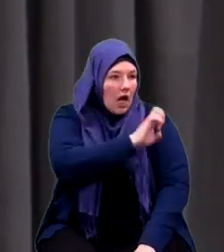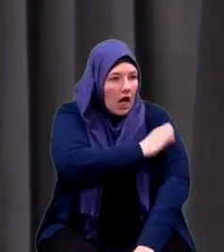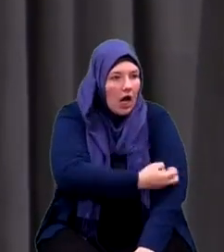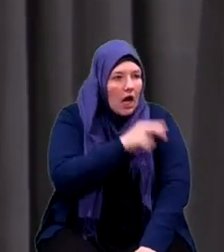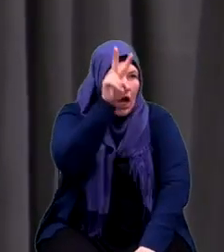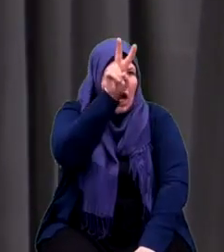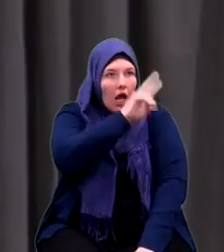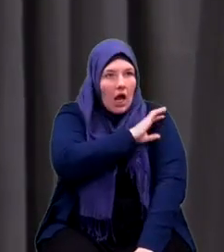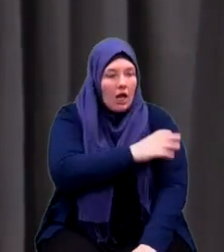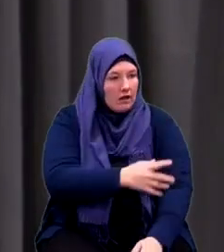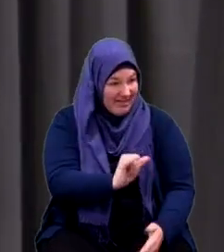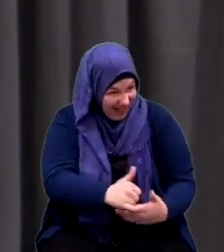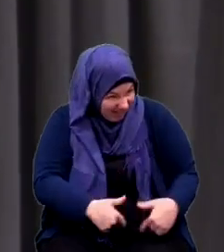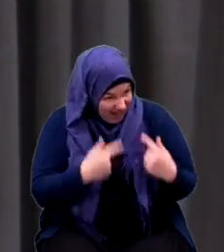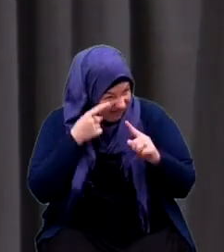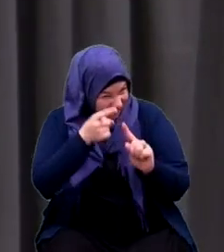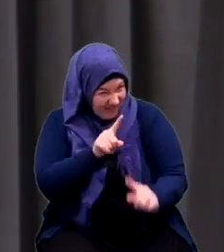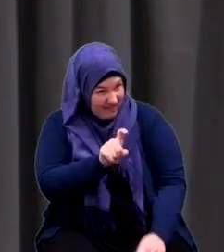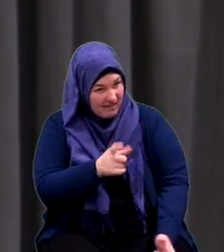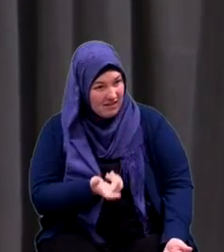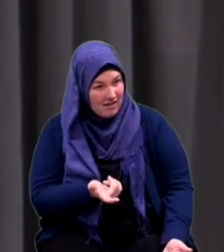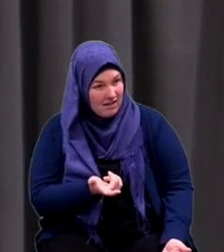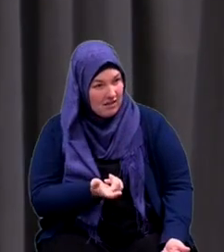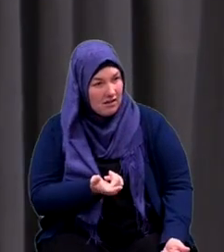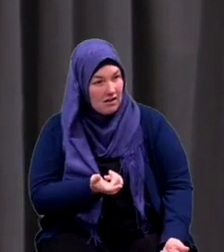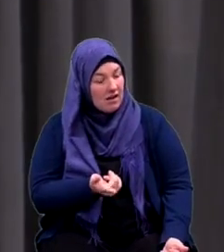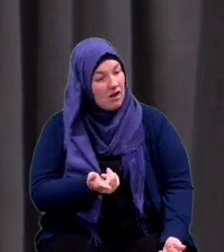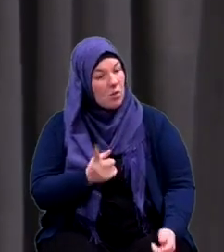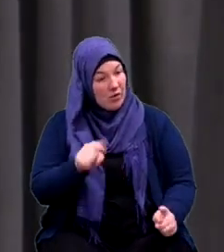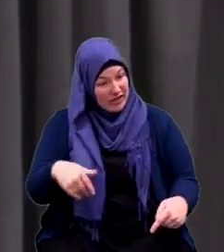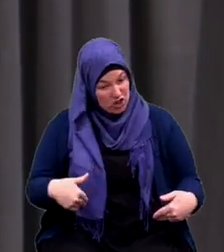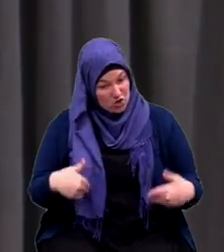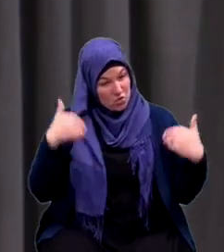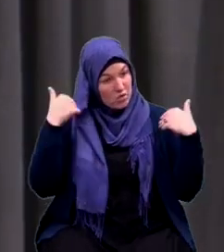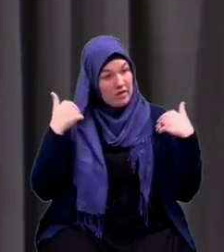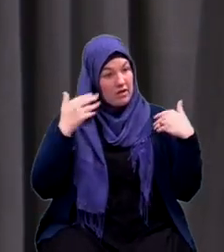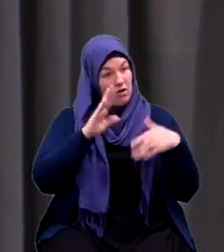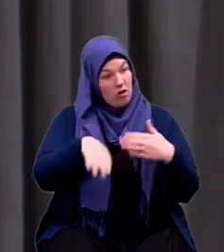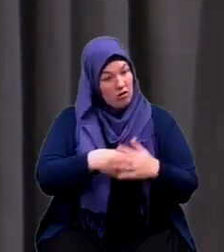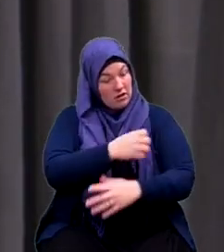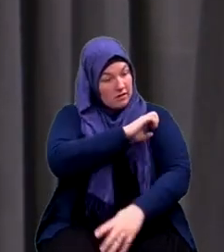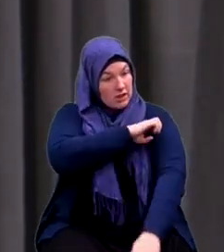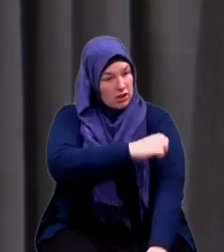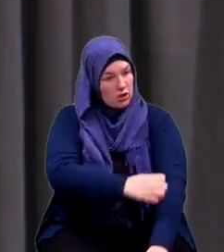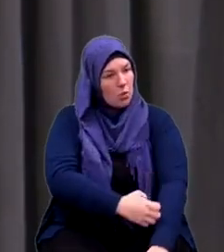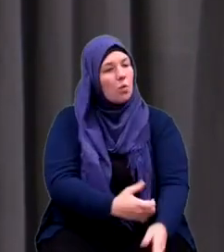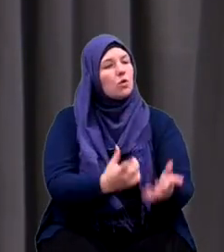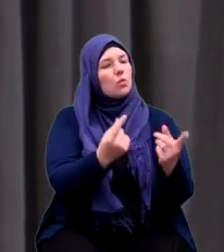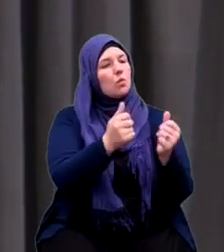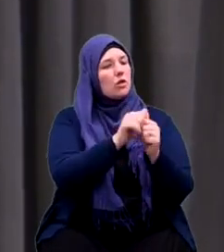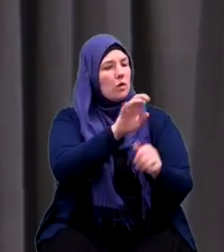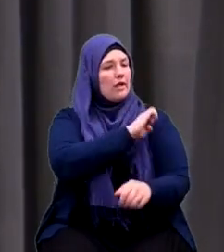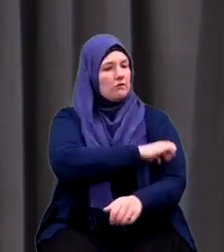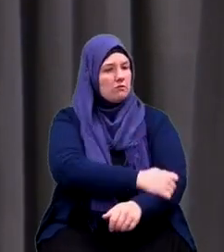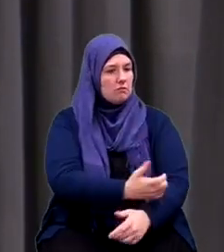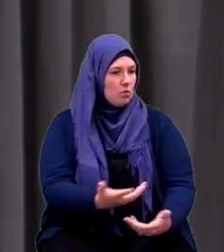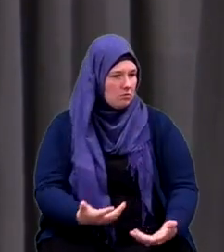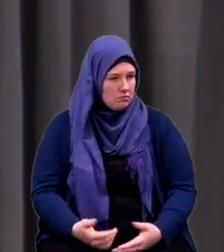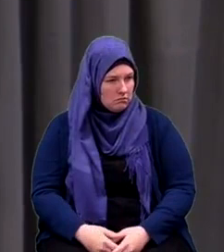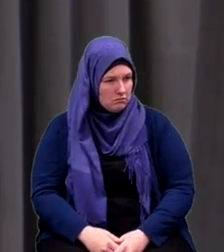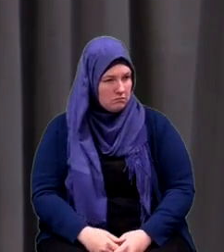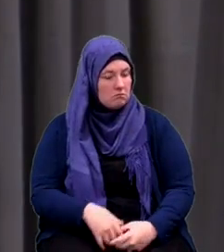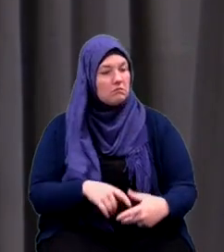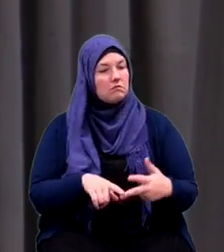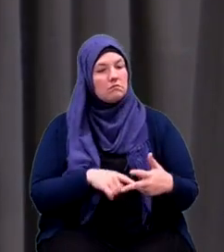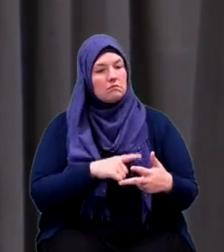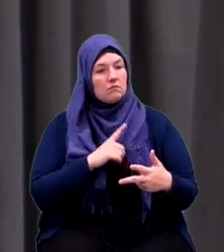was for you as a youth with all of this energy? What did you do with it?